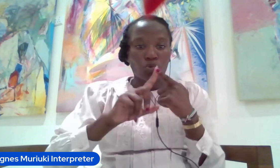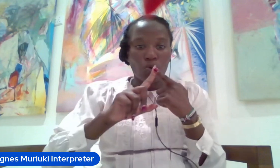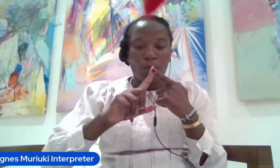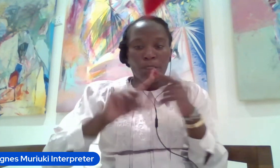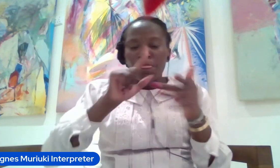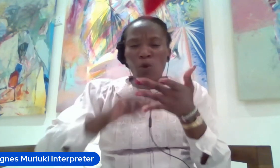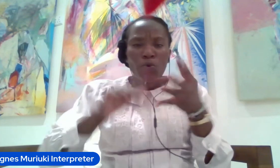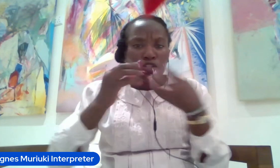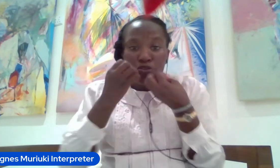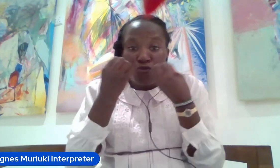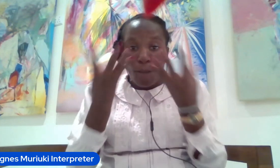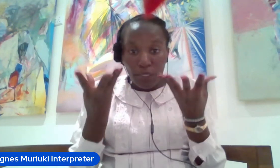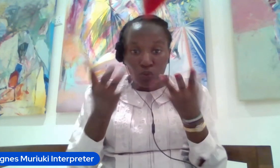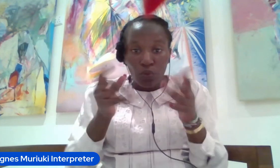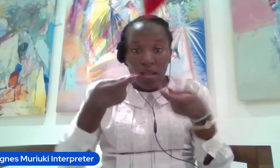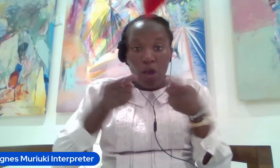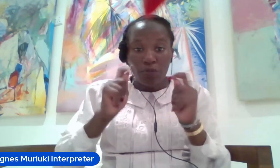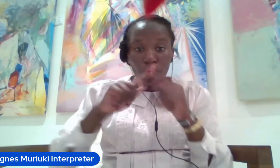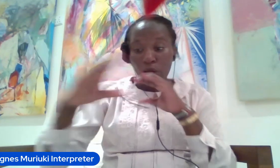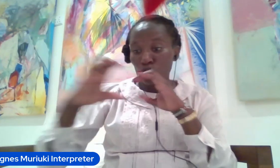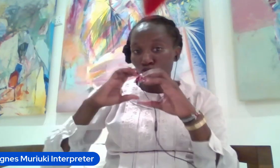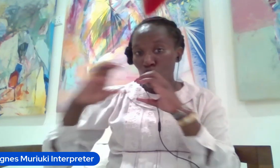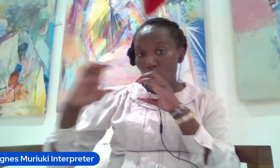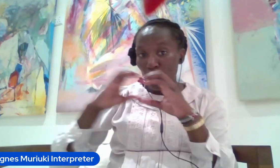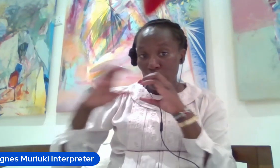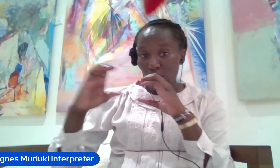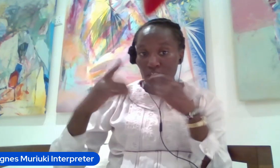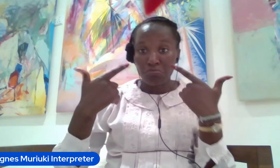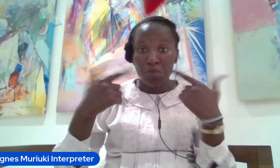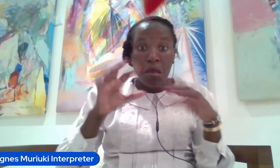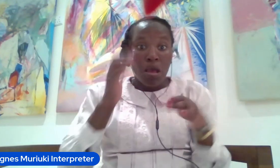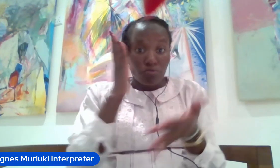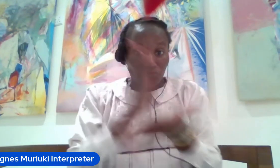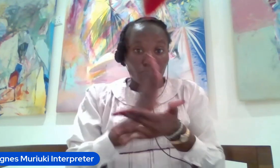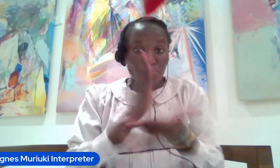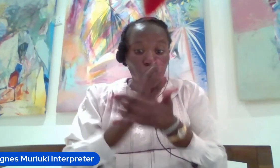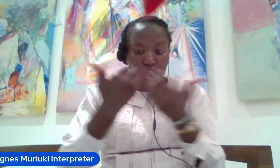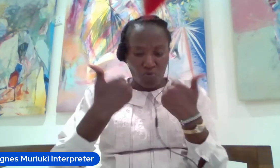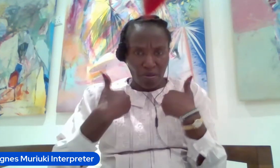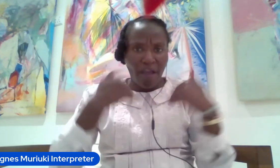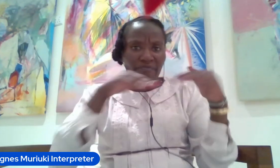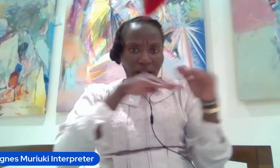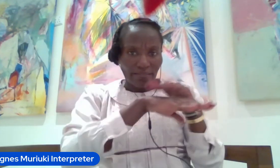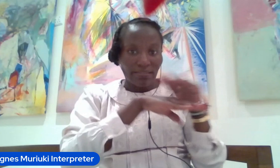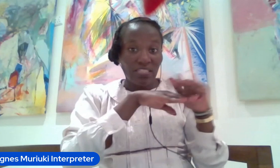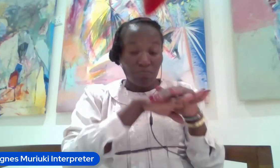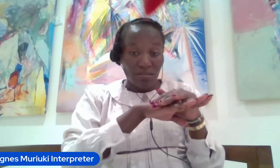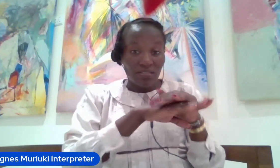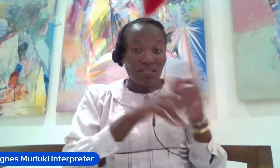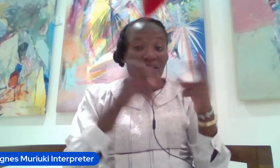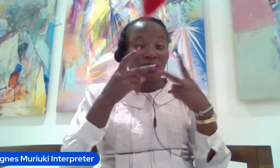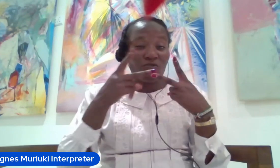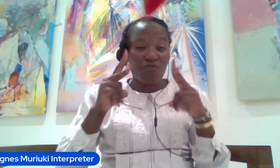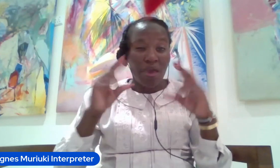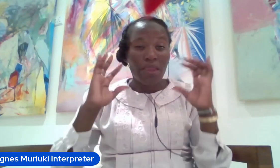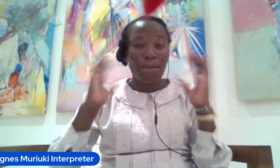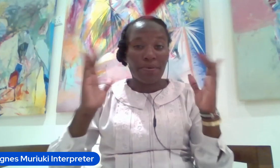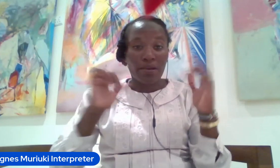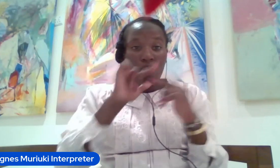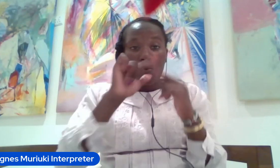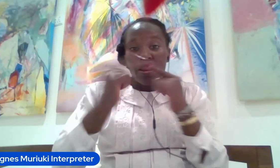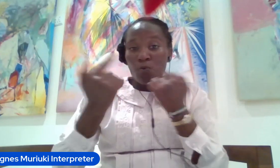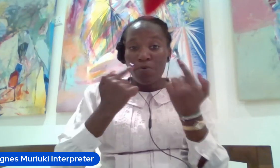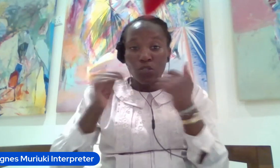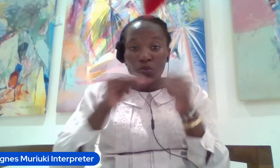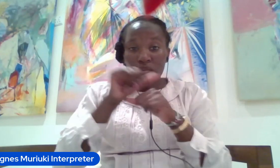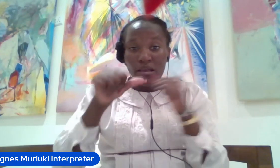information are we trying to communicate? And of course, accessibility is really big when we are talking about disability